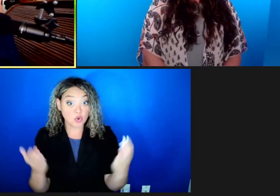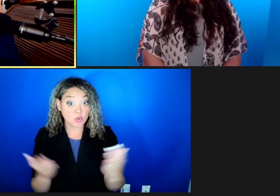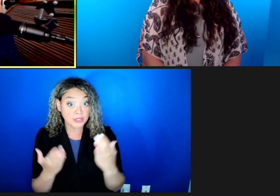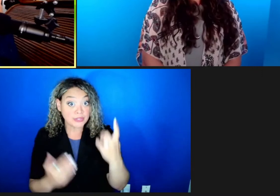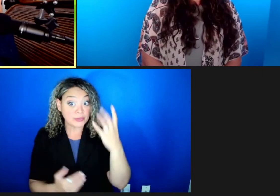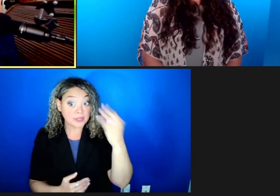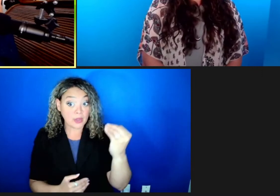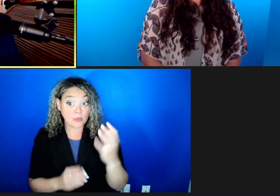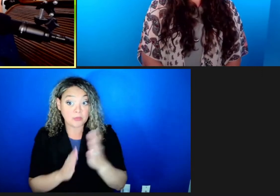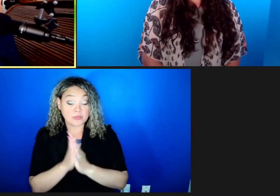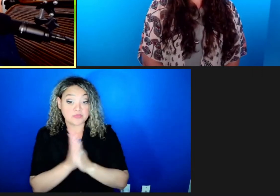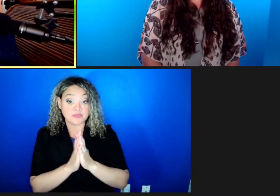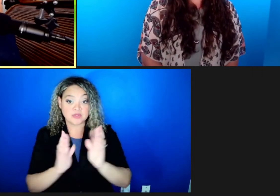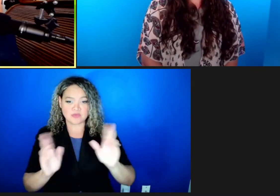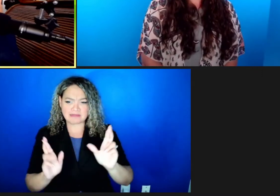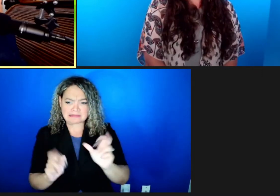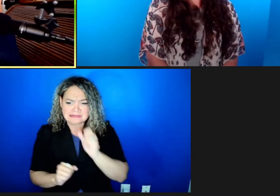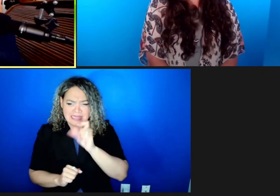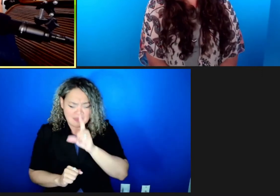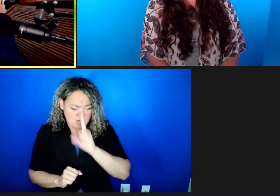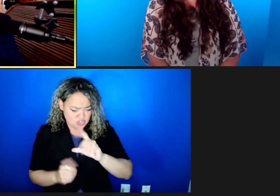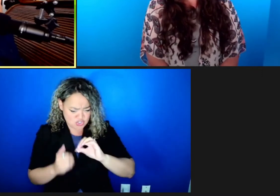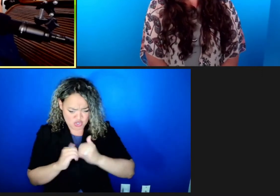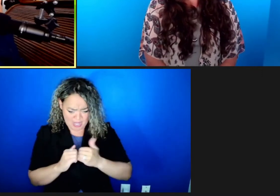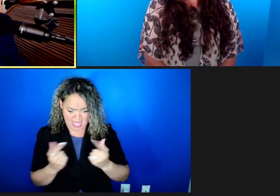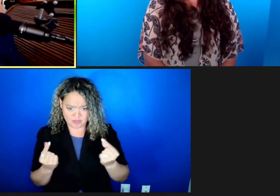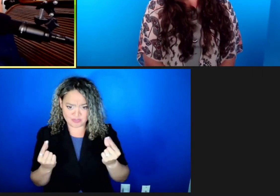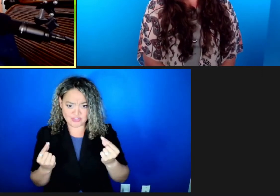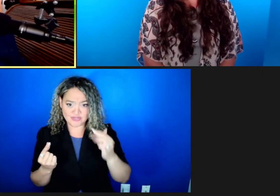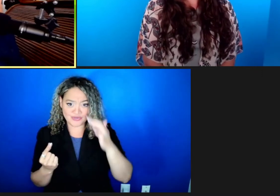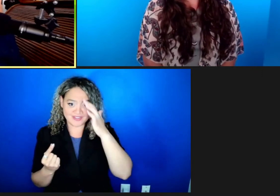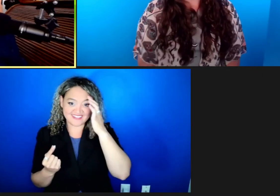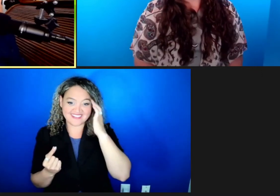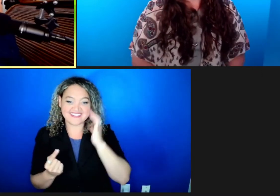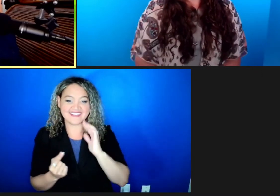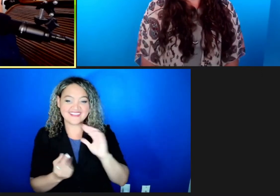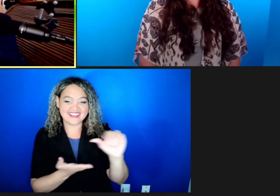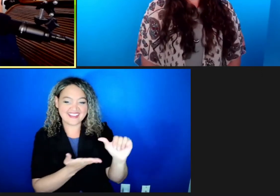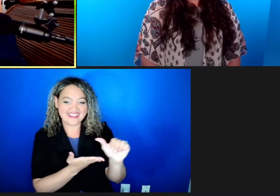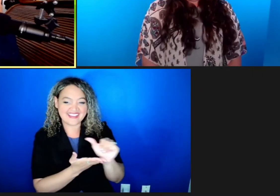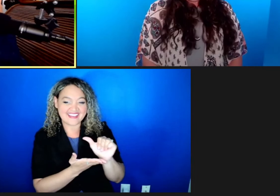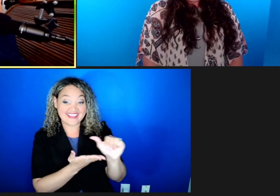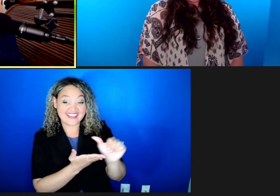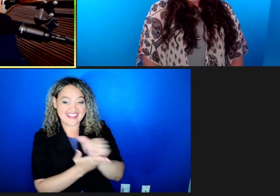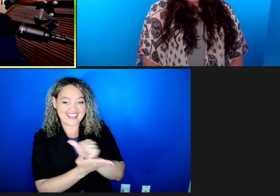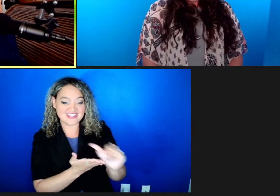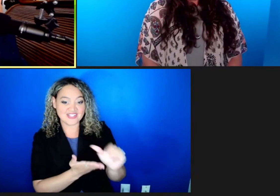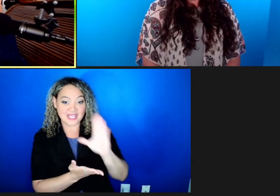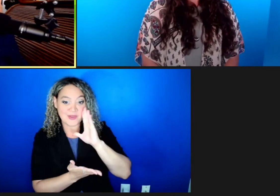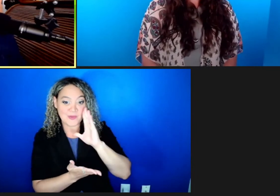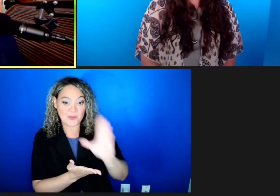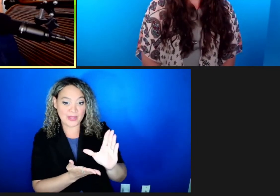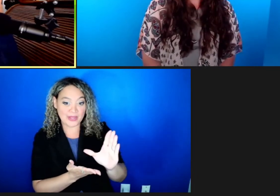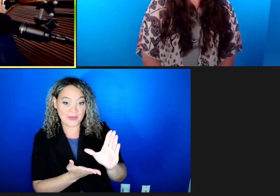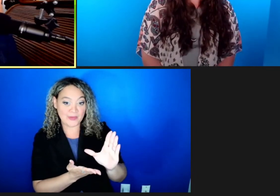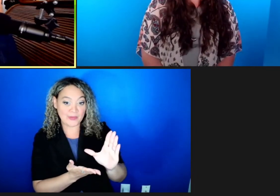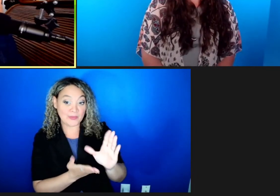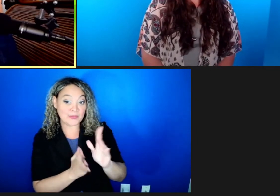to, I'm not quite sure how this will go. Angelique Pinkston is going to be